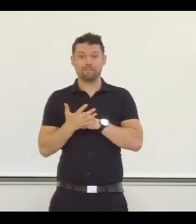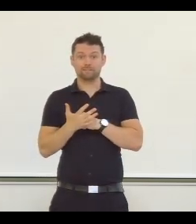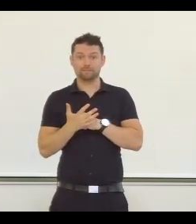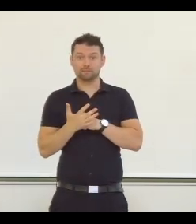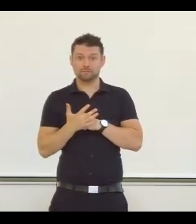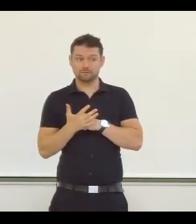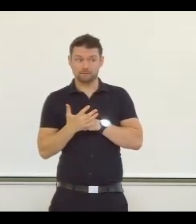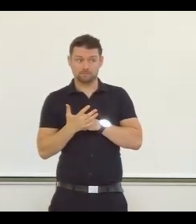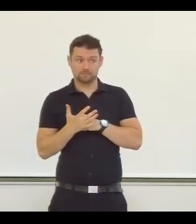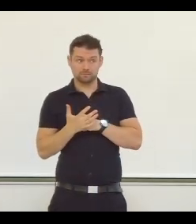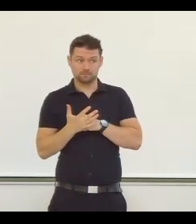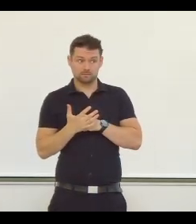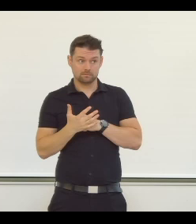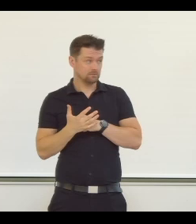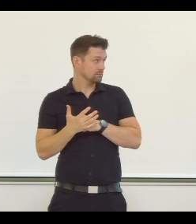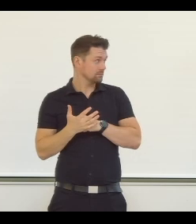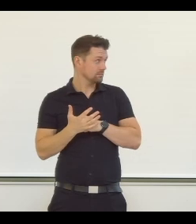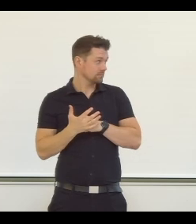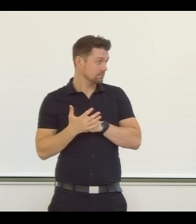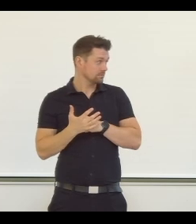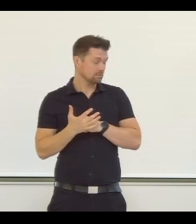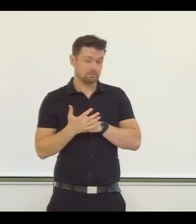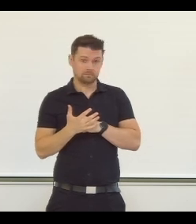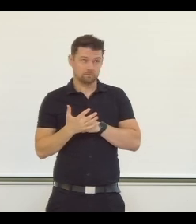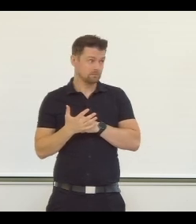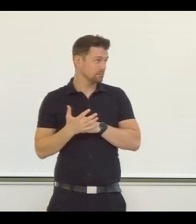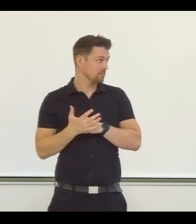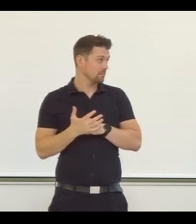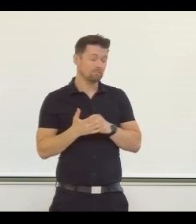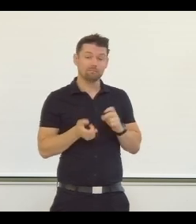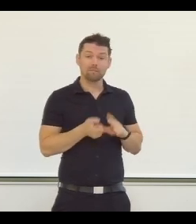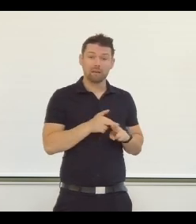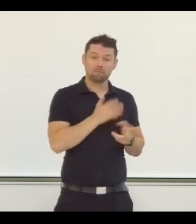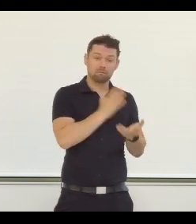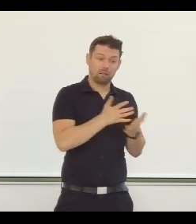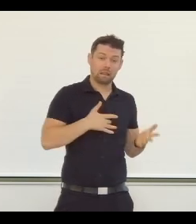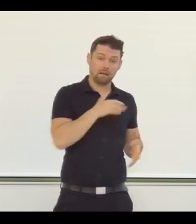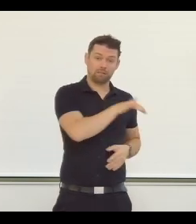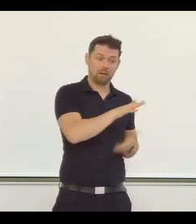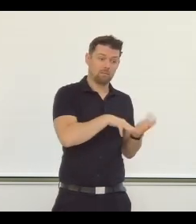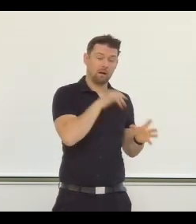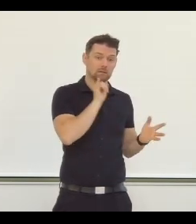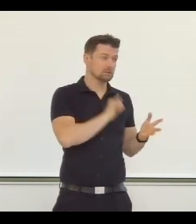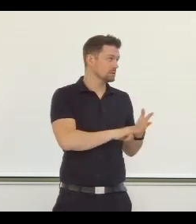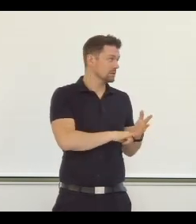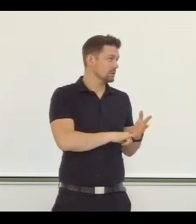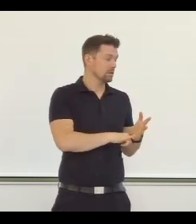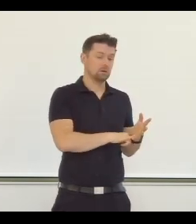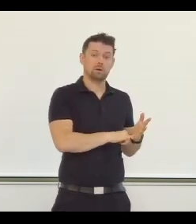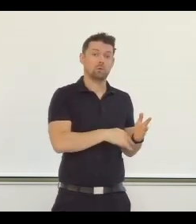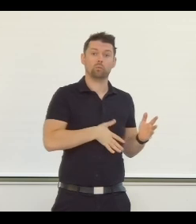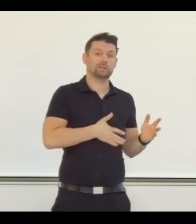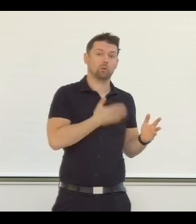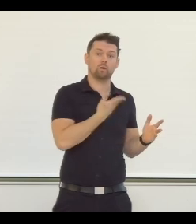I mean, one thing I know for sure is that if there is life on Mars, we don't want to bring it to Earth.